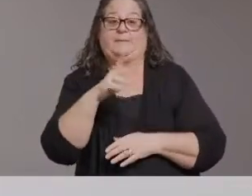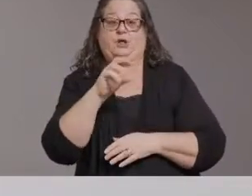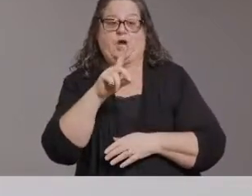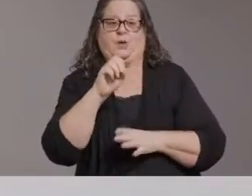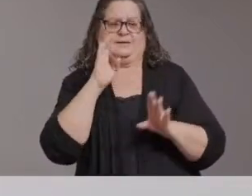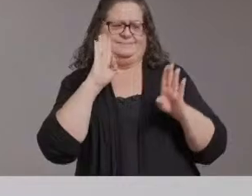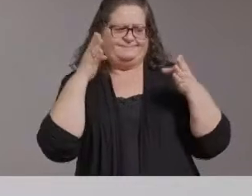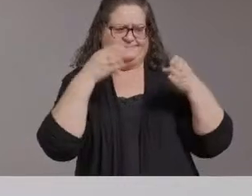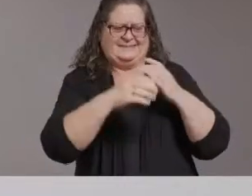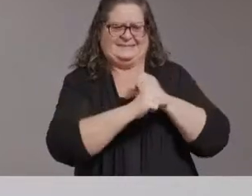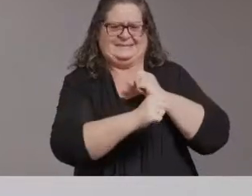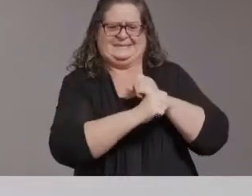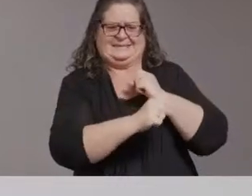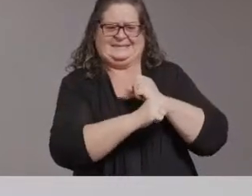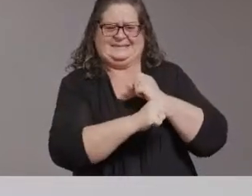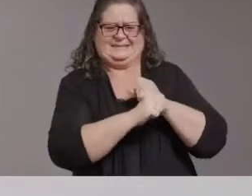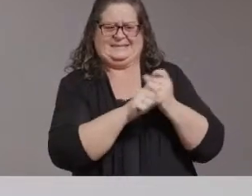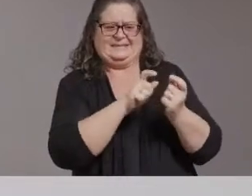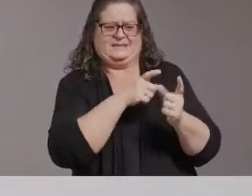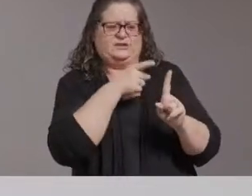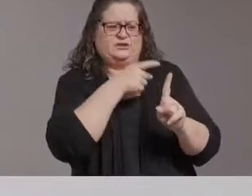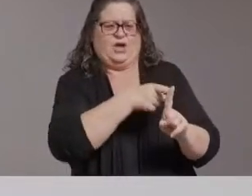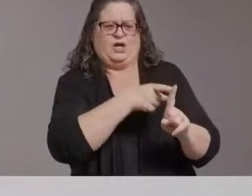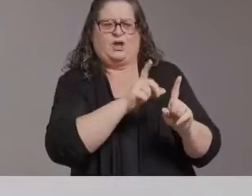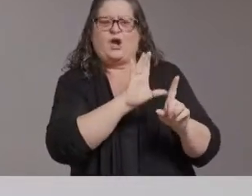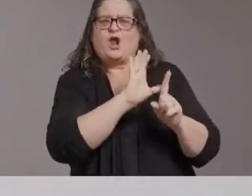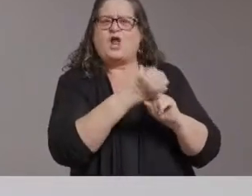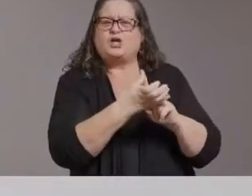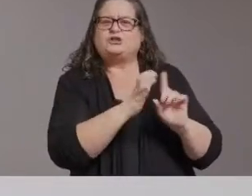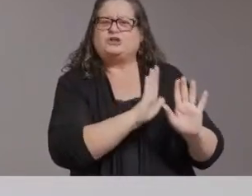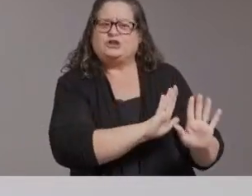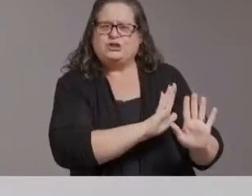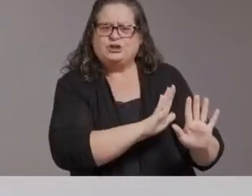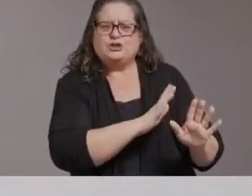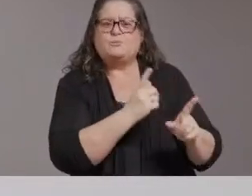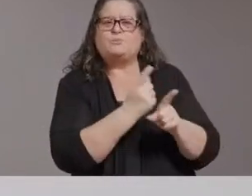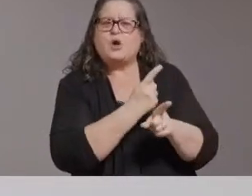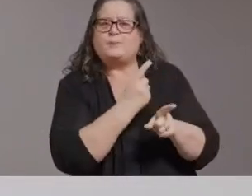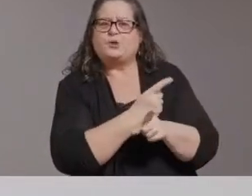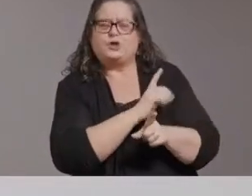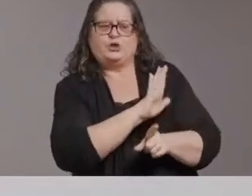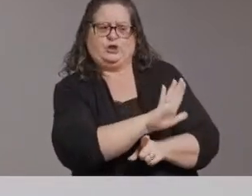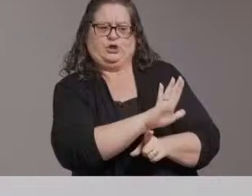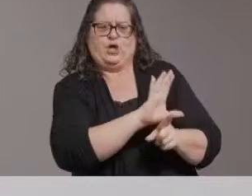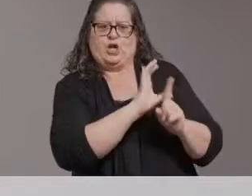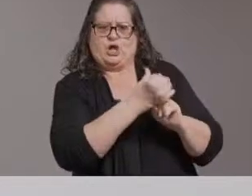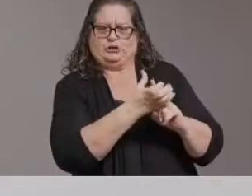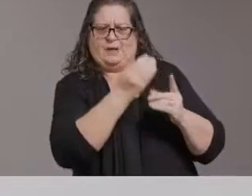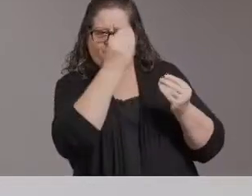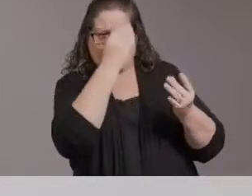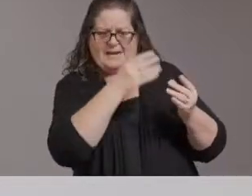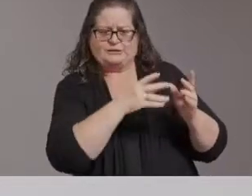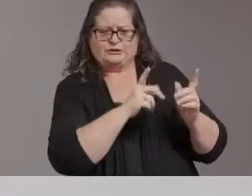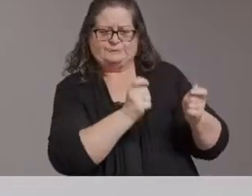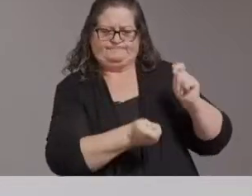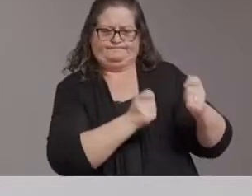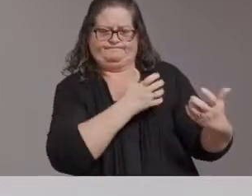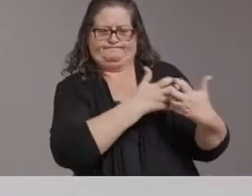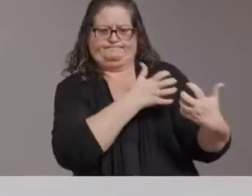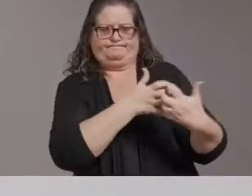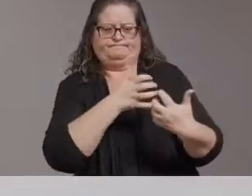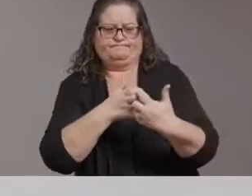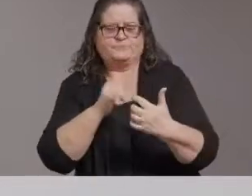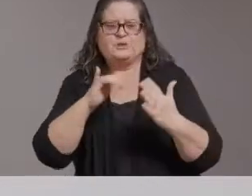a culturally appropriate manner. And so, we did those town halls. We were able to